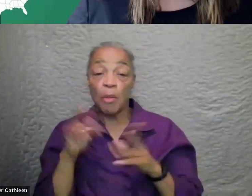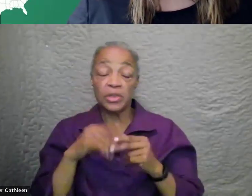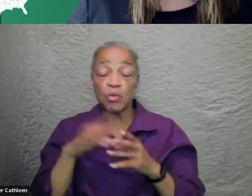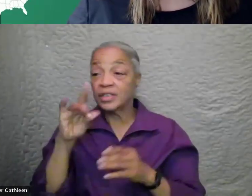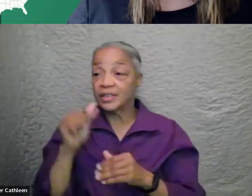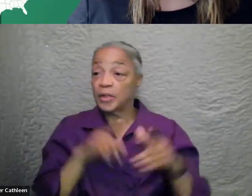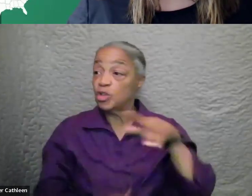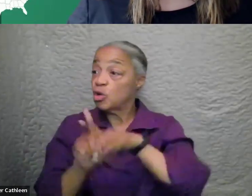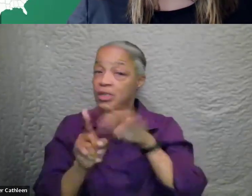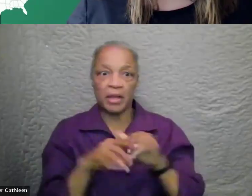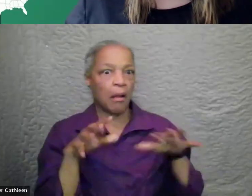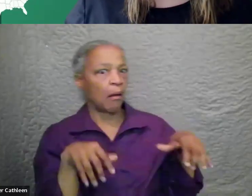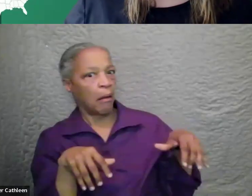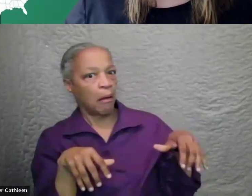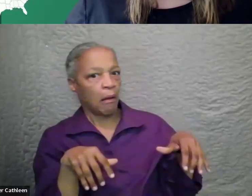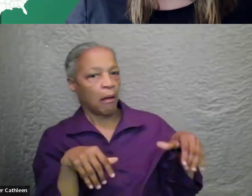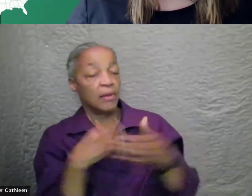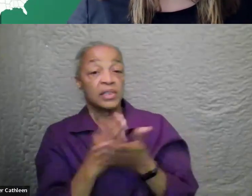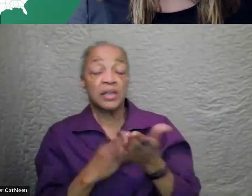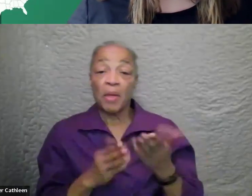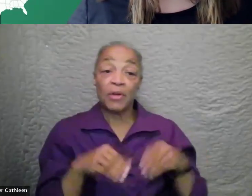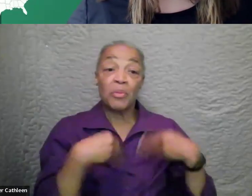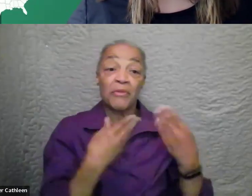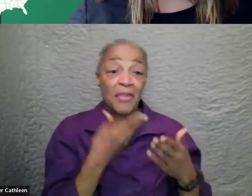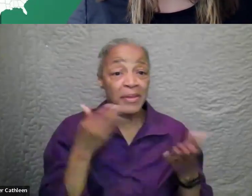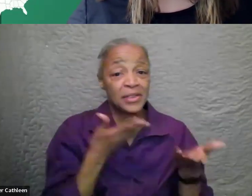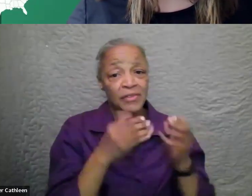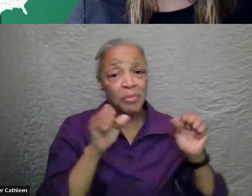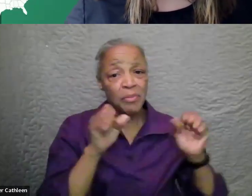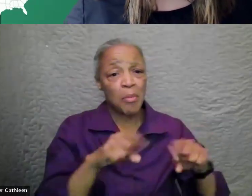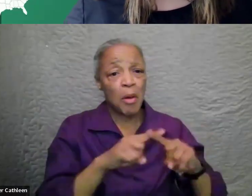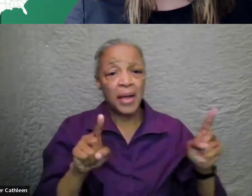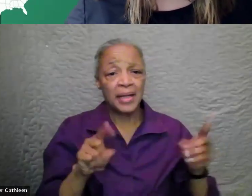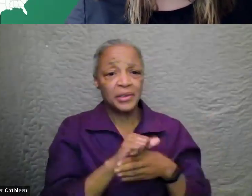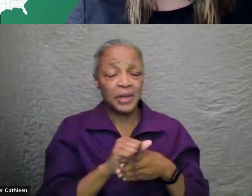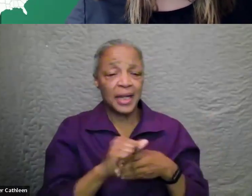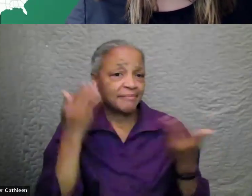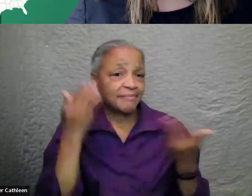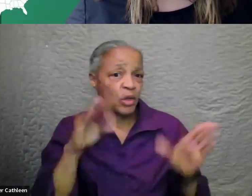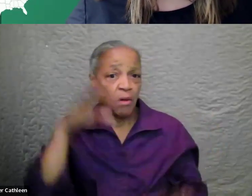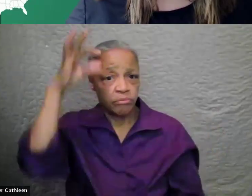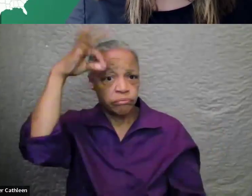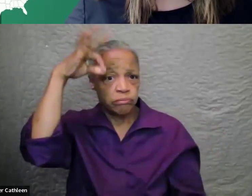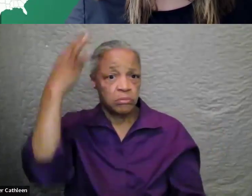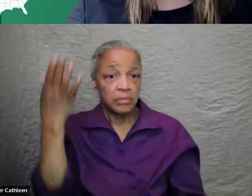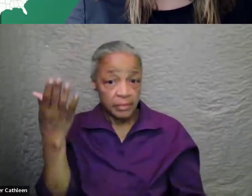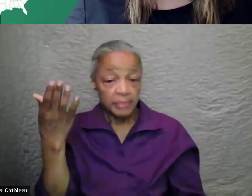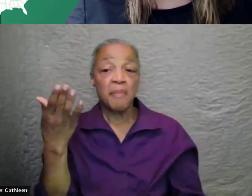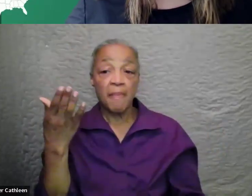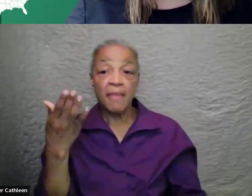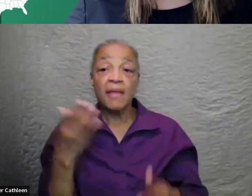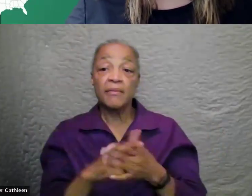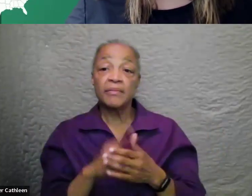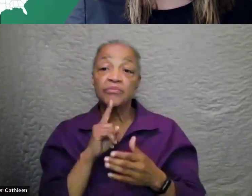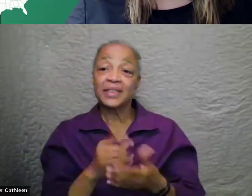to them. Some of them may want to provide the best service possible, but they don't know what to do. And so it